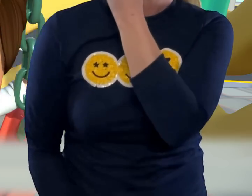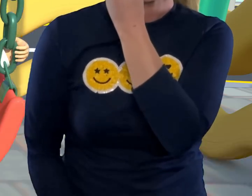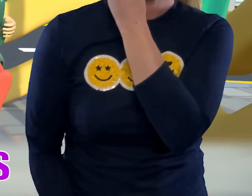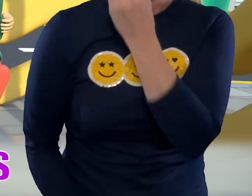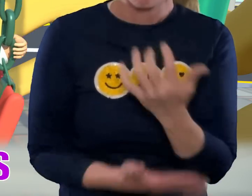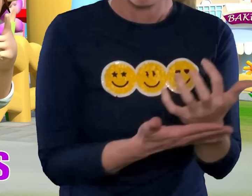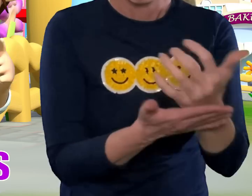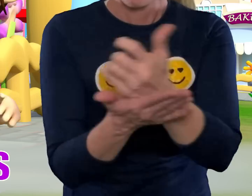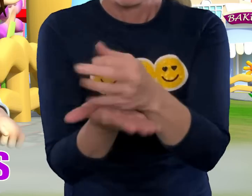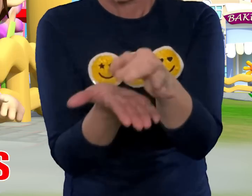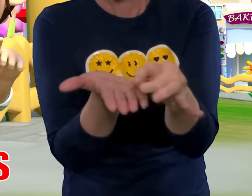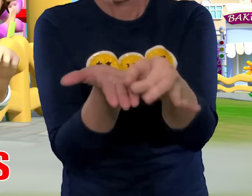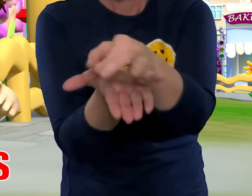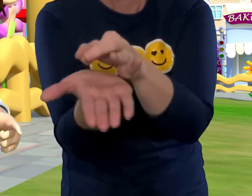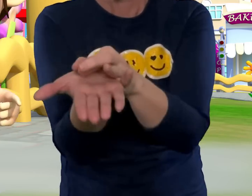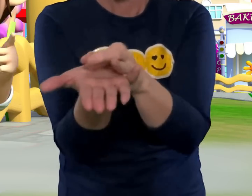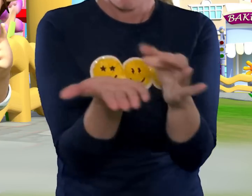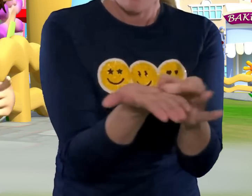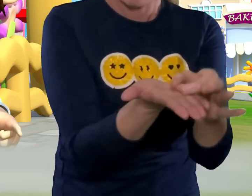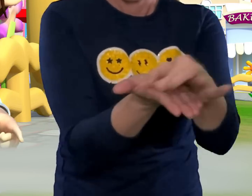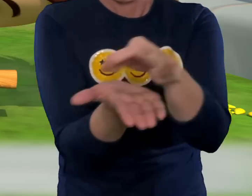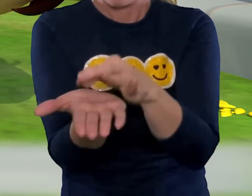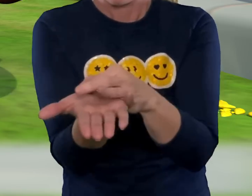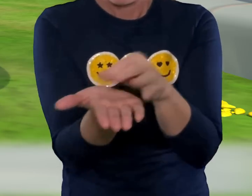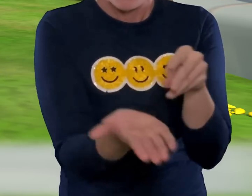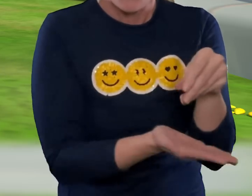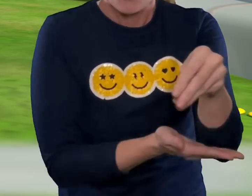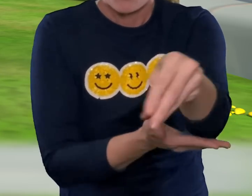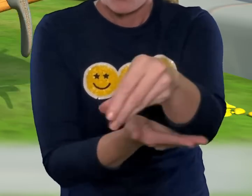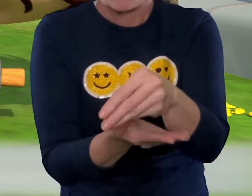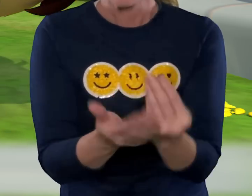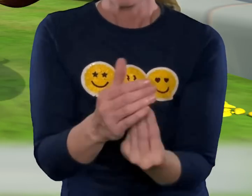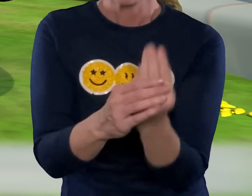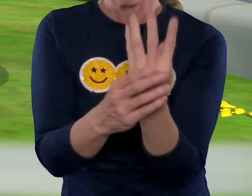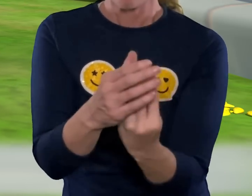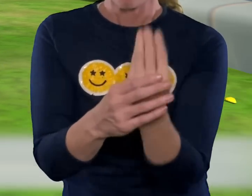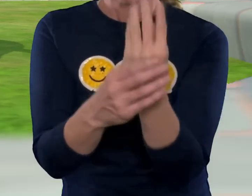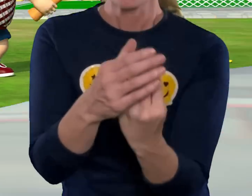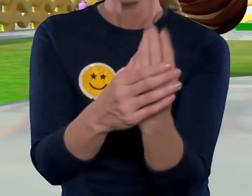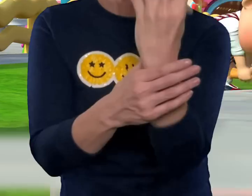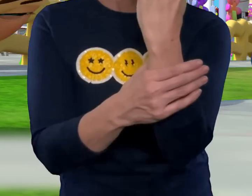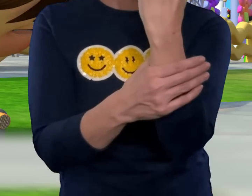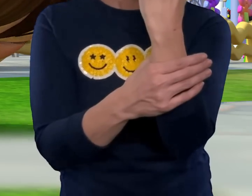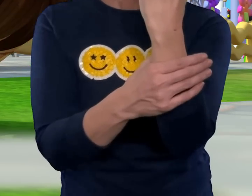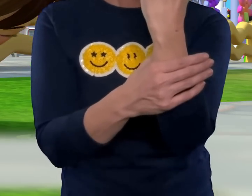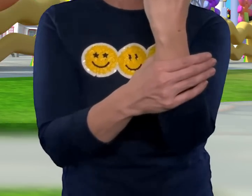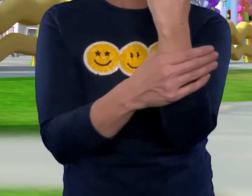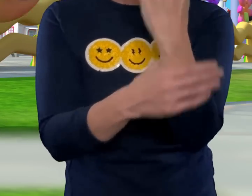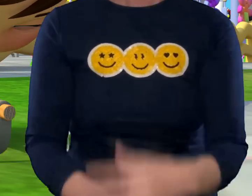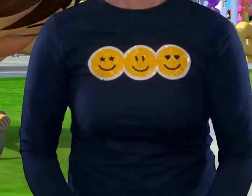you let's go get some seeds let's go get some seeds and grow them too grow